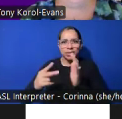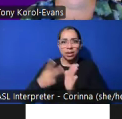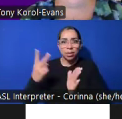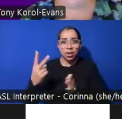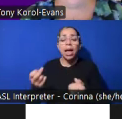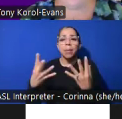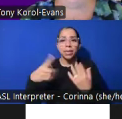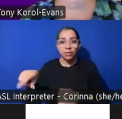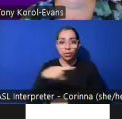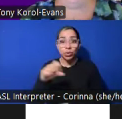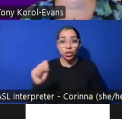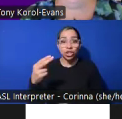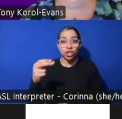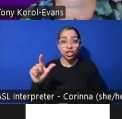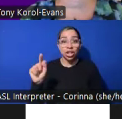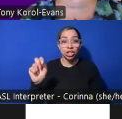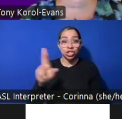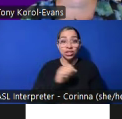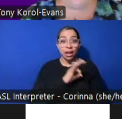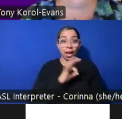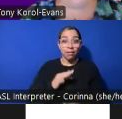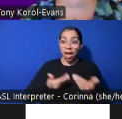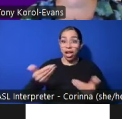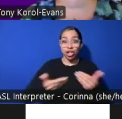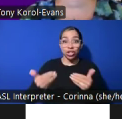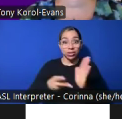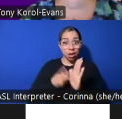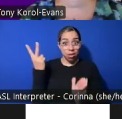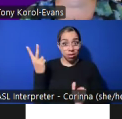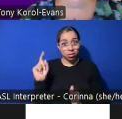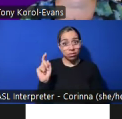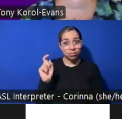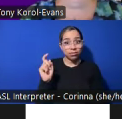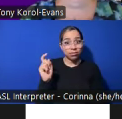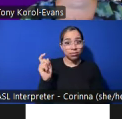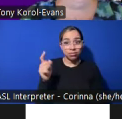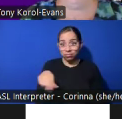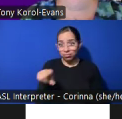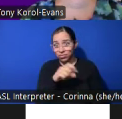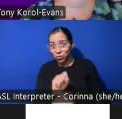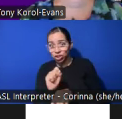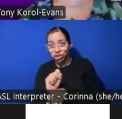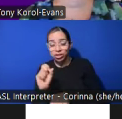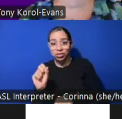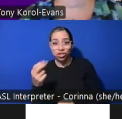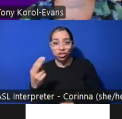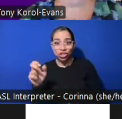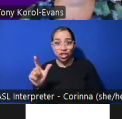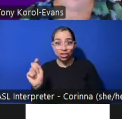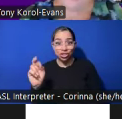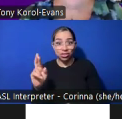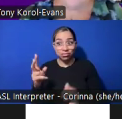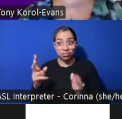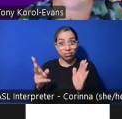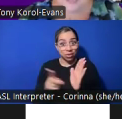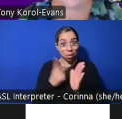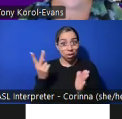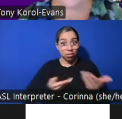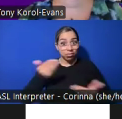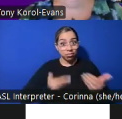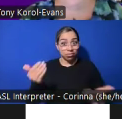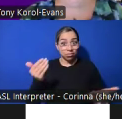double in that same time. If anybody works shelters, if anybody's shelter staff has doubled, I'd love you to raise your hand and tell me about it, because my guess is